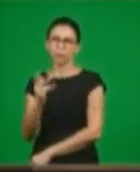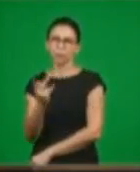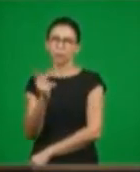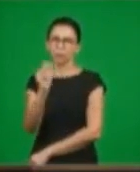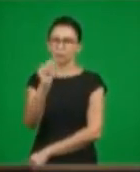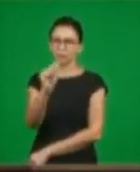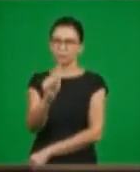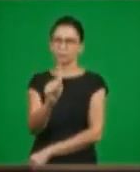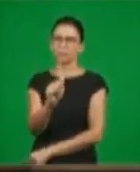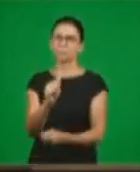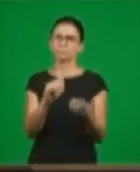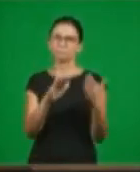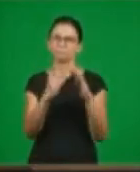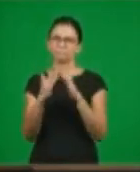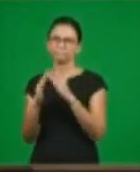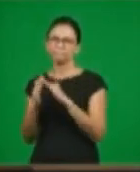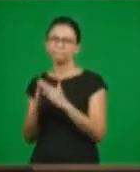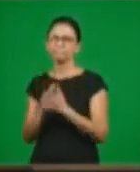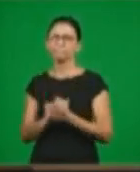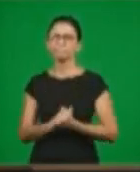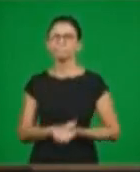Salam.